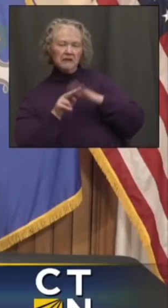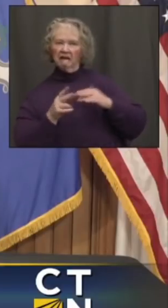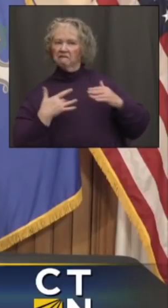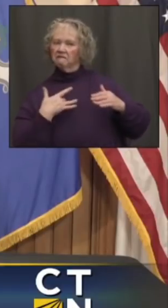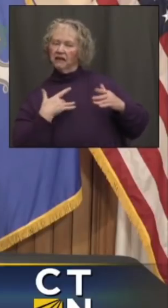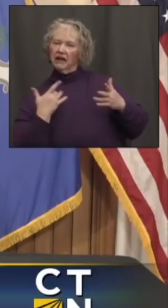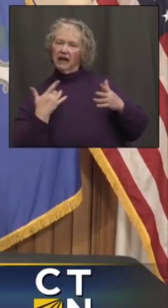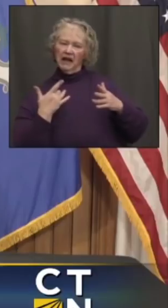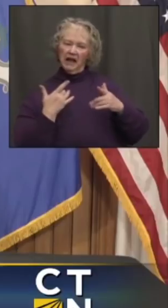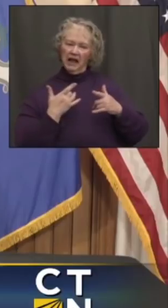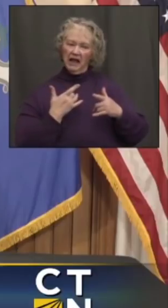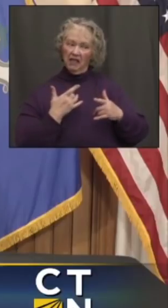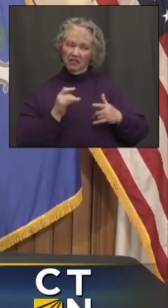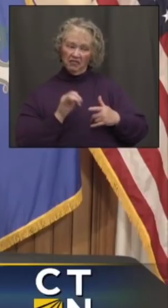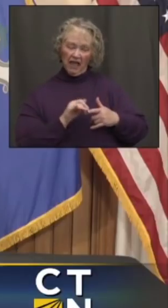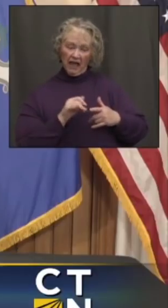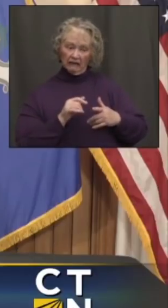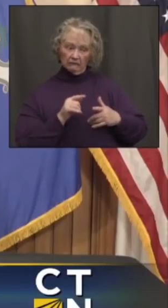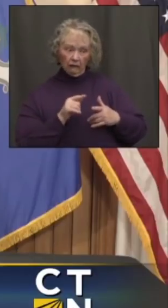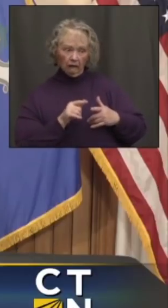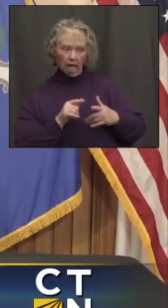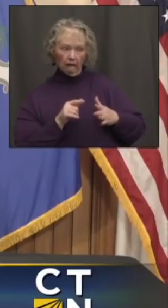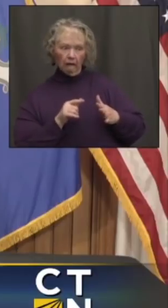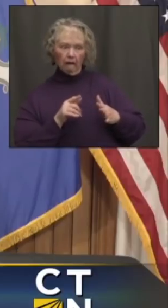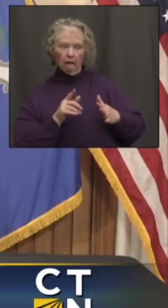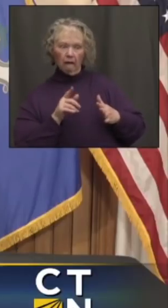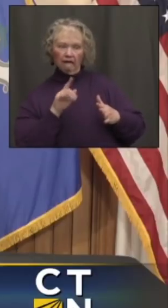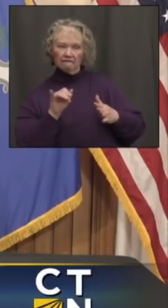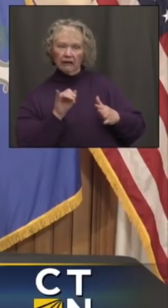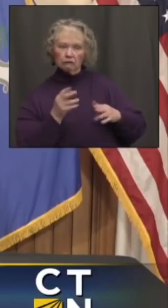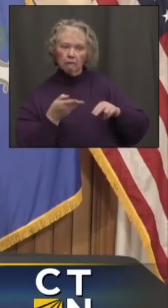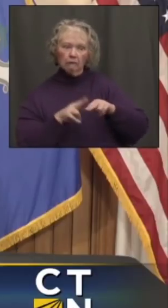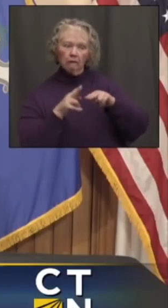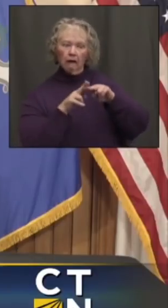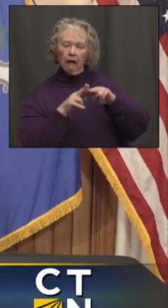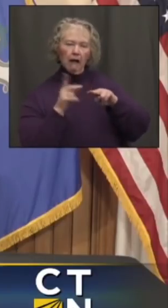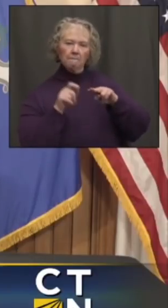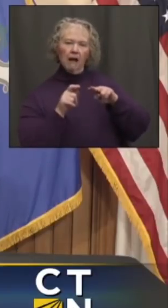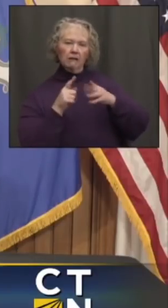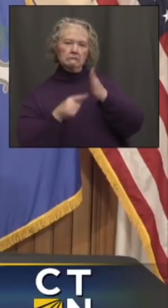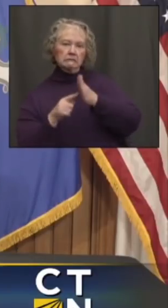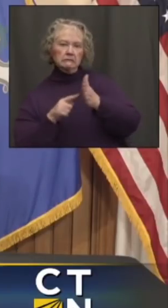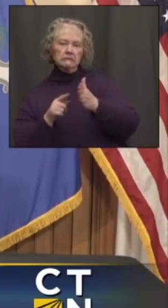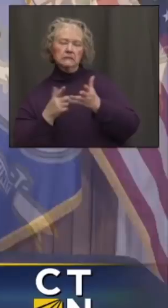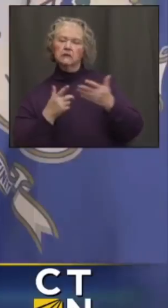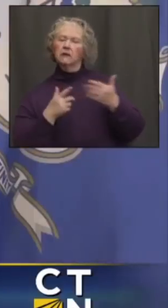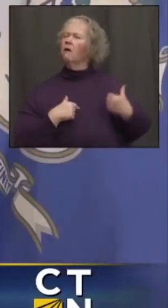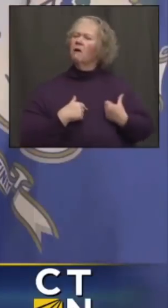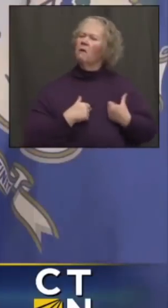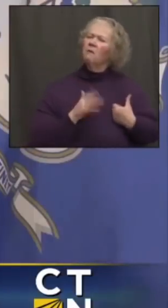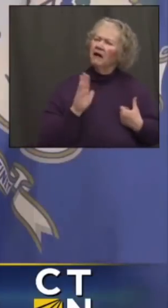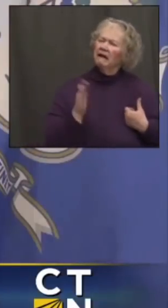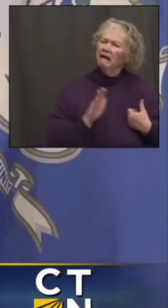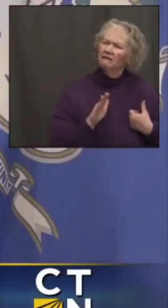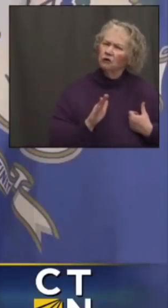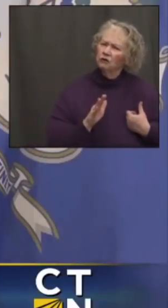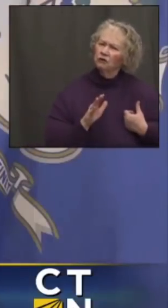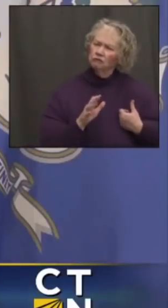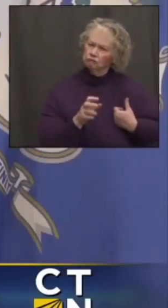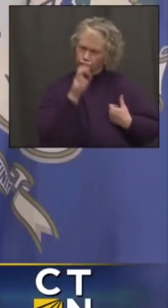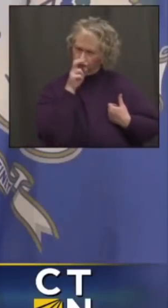change, venues being able to have 100 over the summer, then not again. Is there a certain metric that you can finally give where